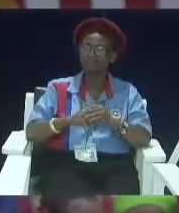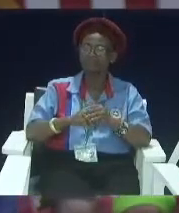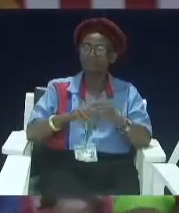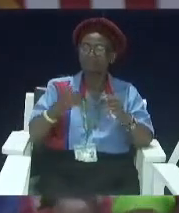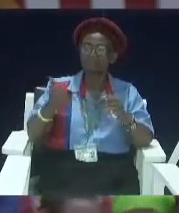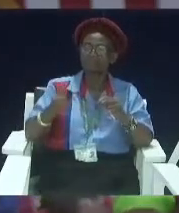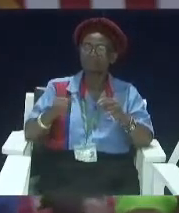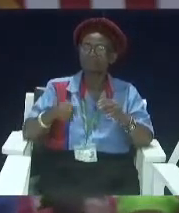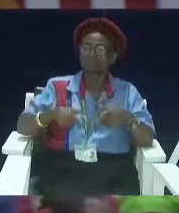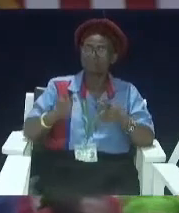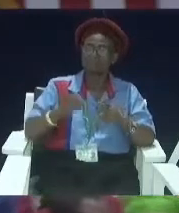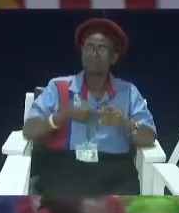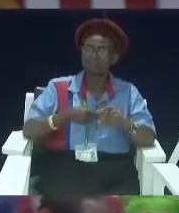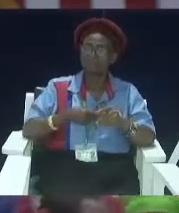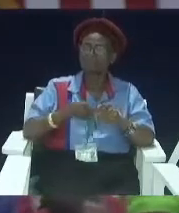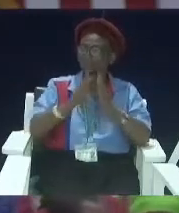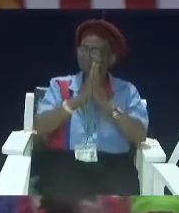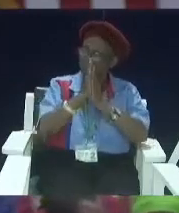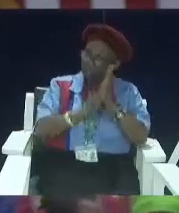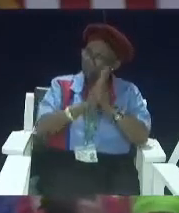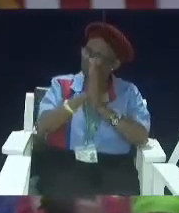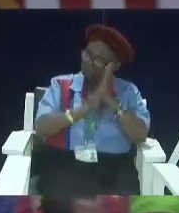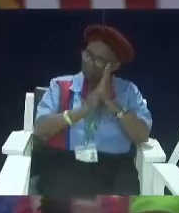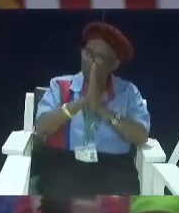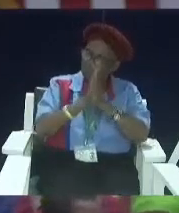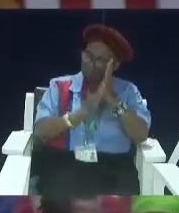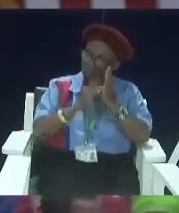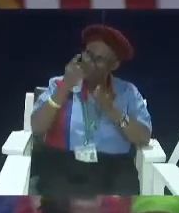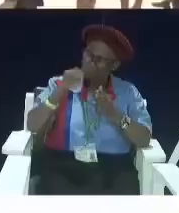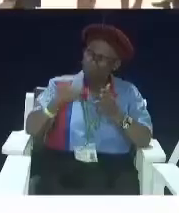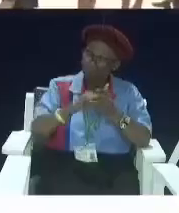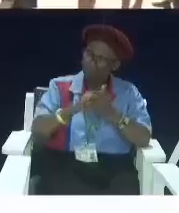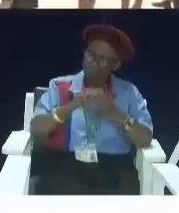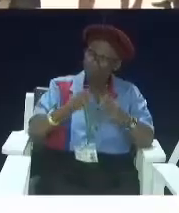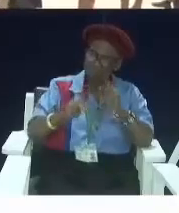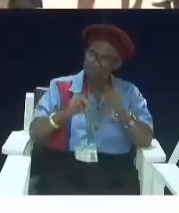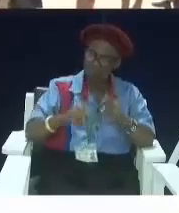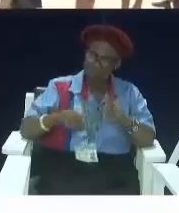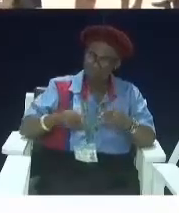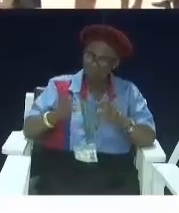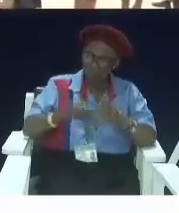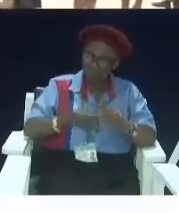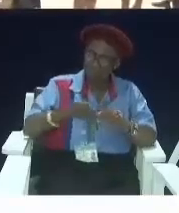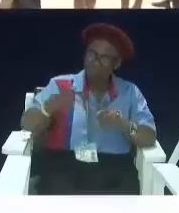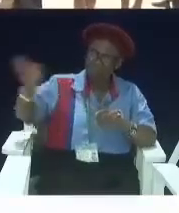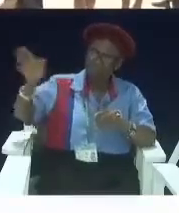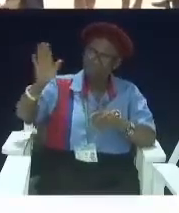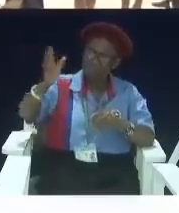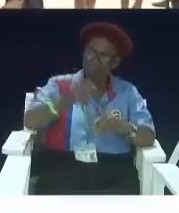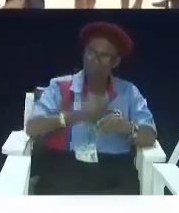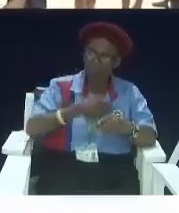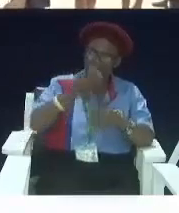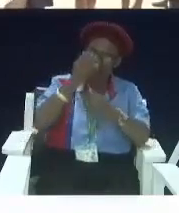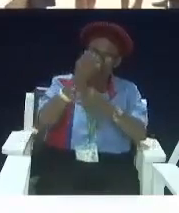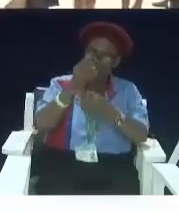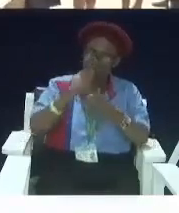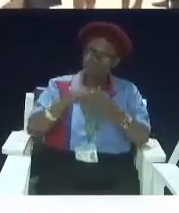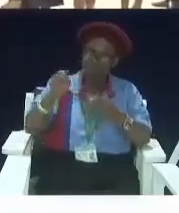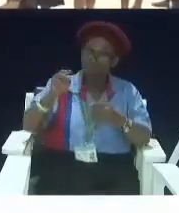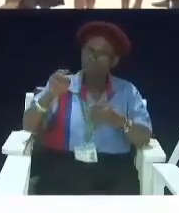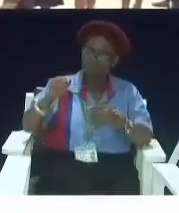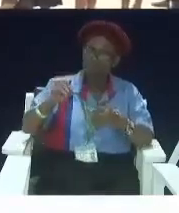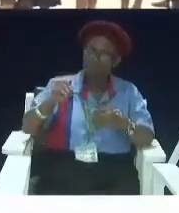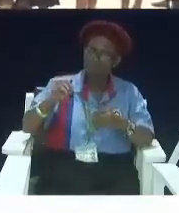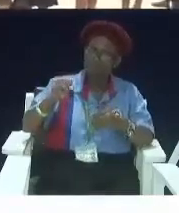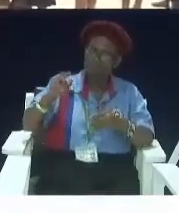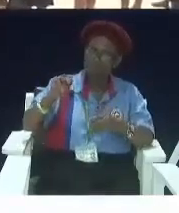we intercede for these people? Let's stretch our hands towards them and pray for them, that the Almighty God who